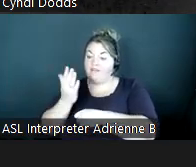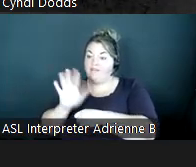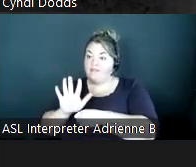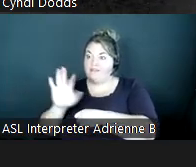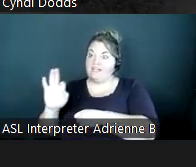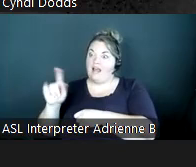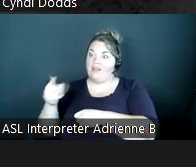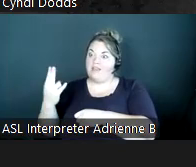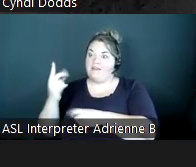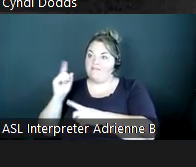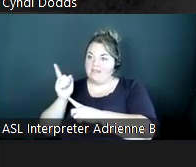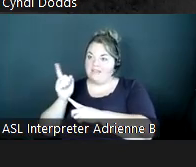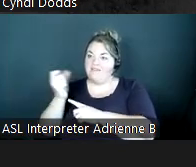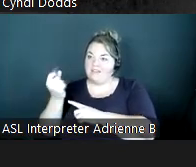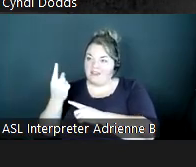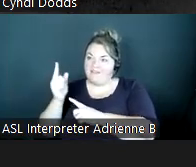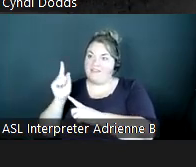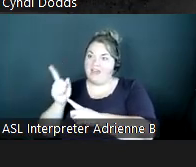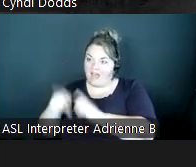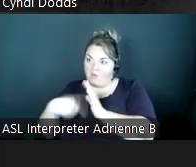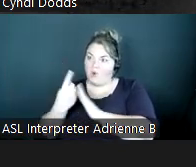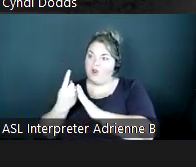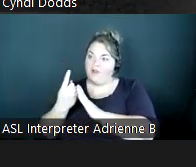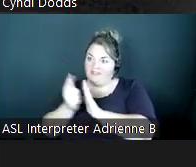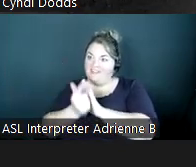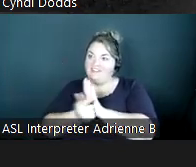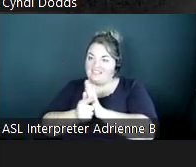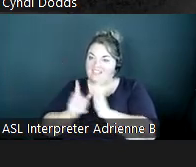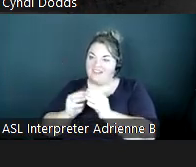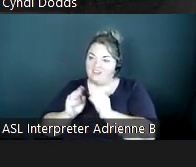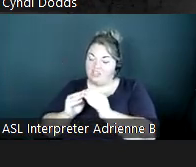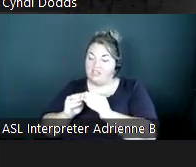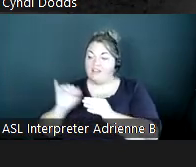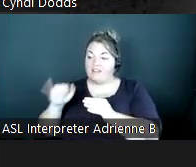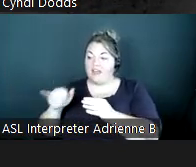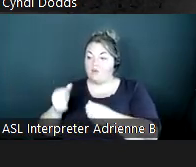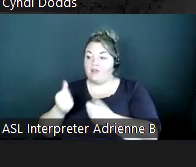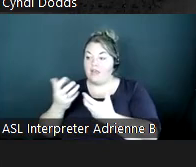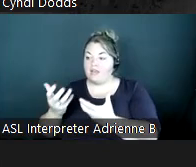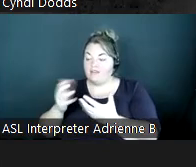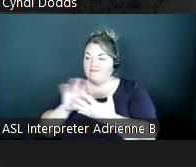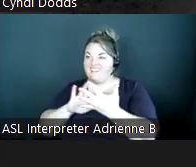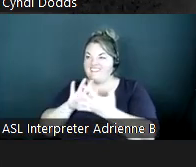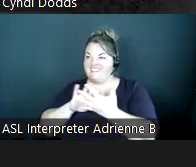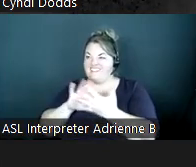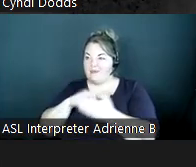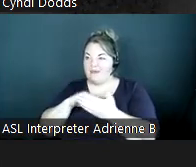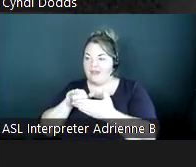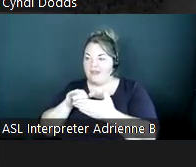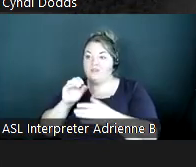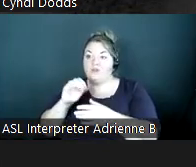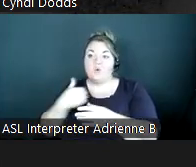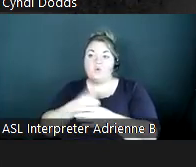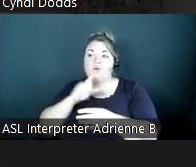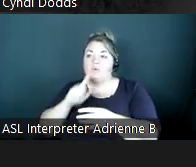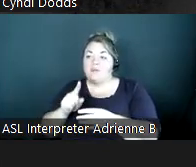the 11th hour of the legislative session, it created considerable fuzziness about that. So we